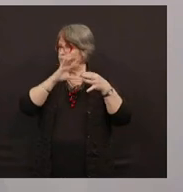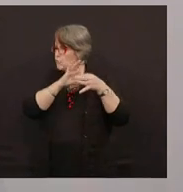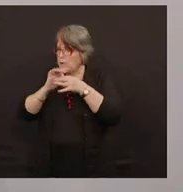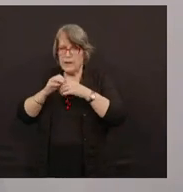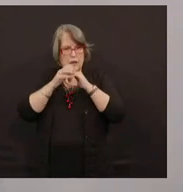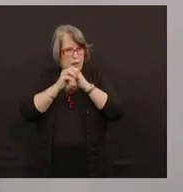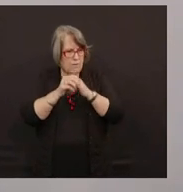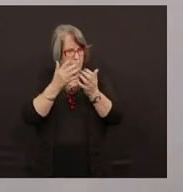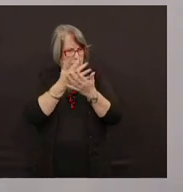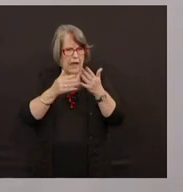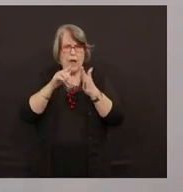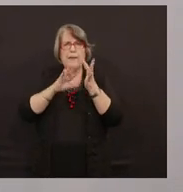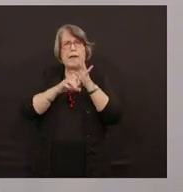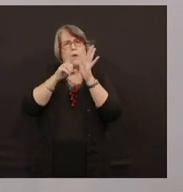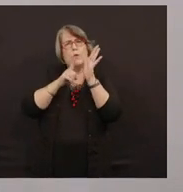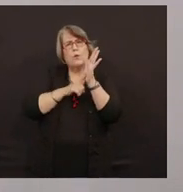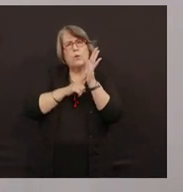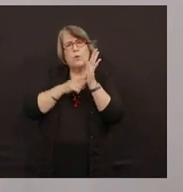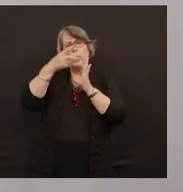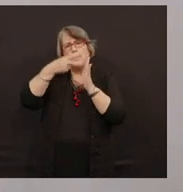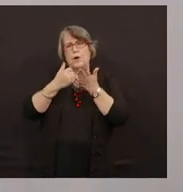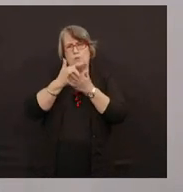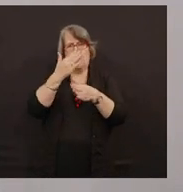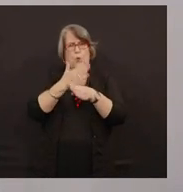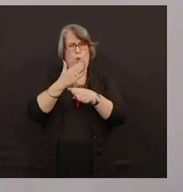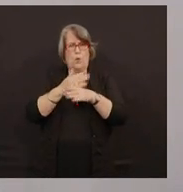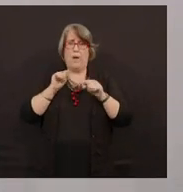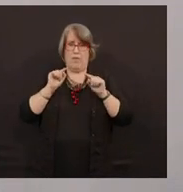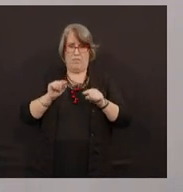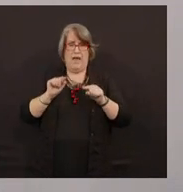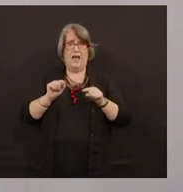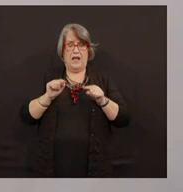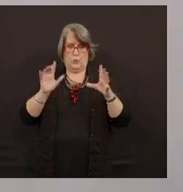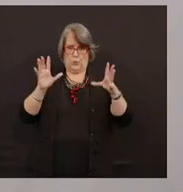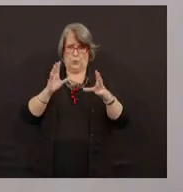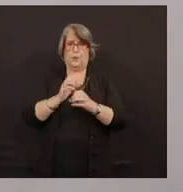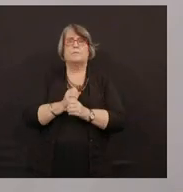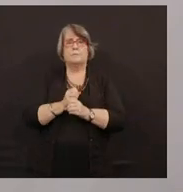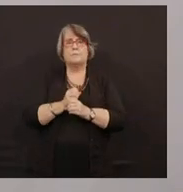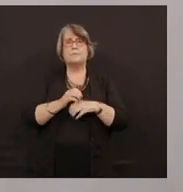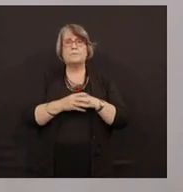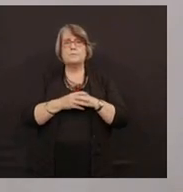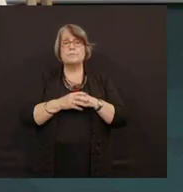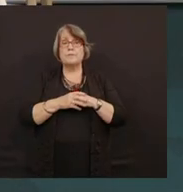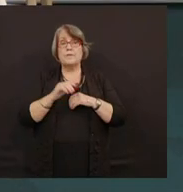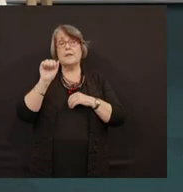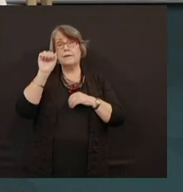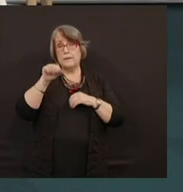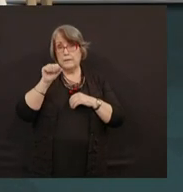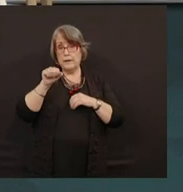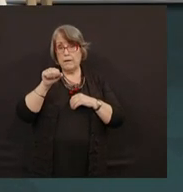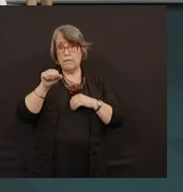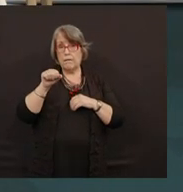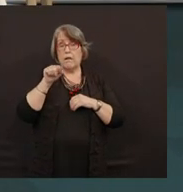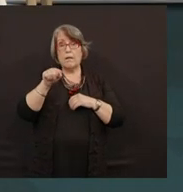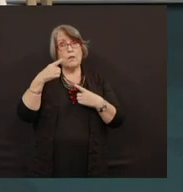ethical components of of support work have really been diminished. Yeah, and that may again speak